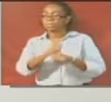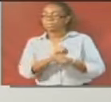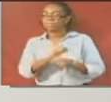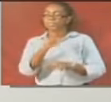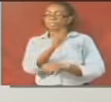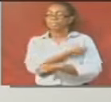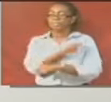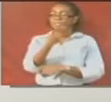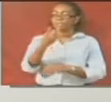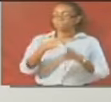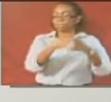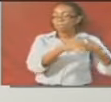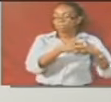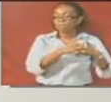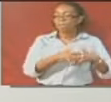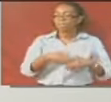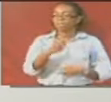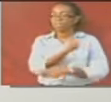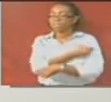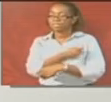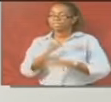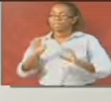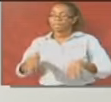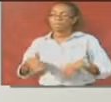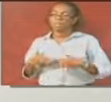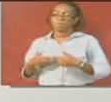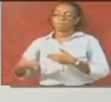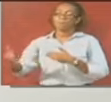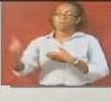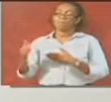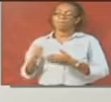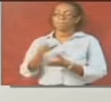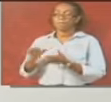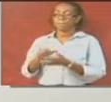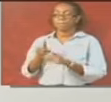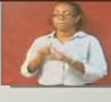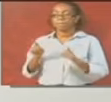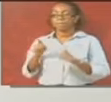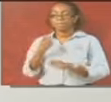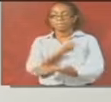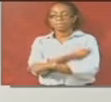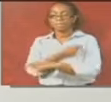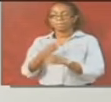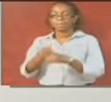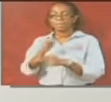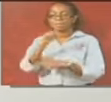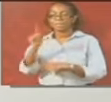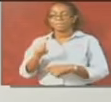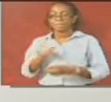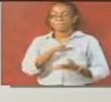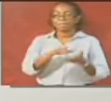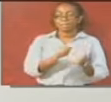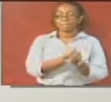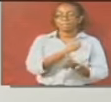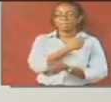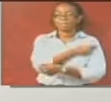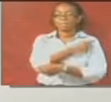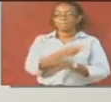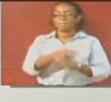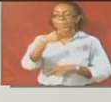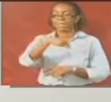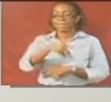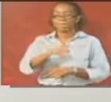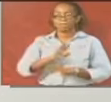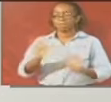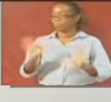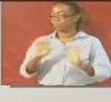sites, then those are interchangeable. But the mixing of different types of vaccines is not currently recommended.